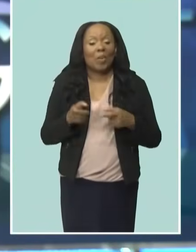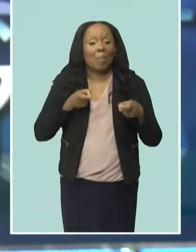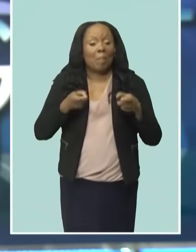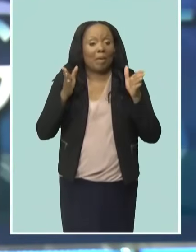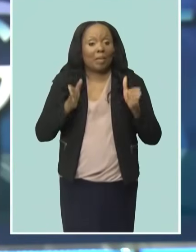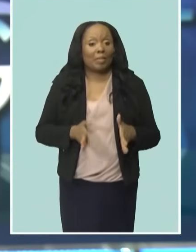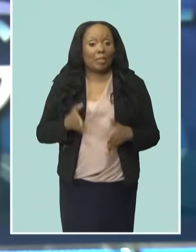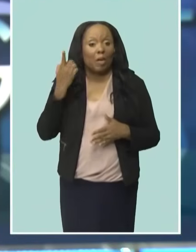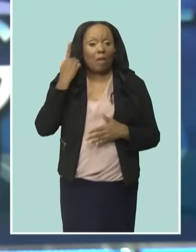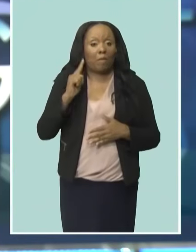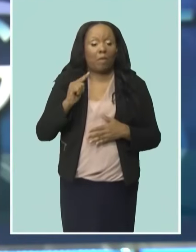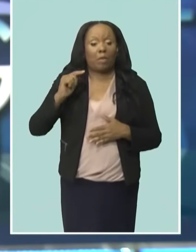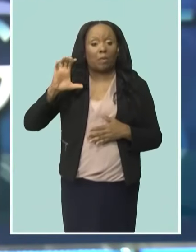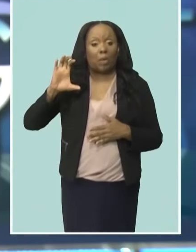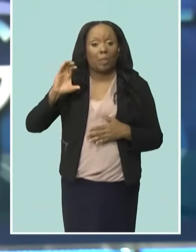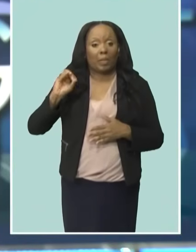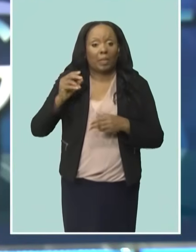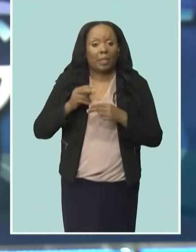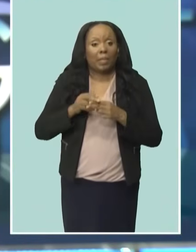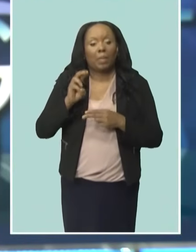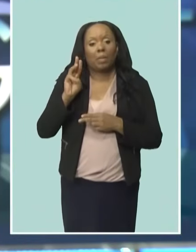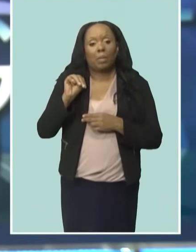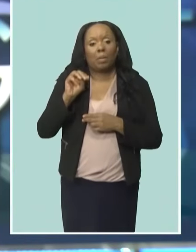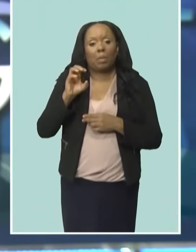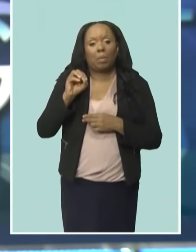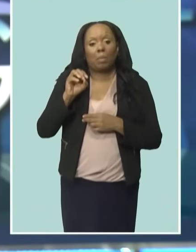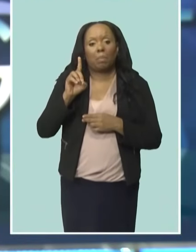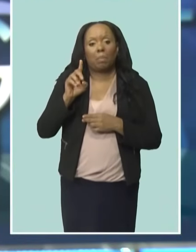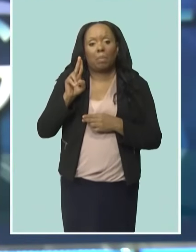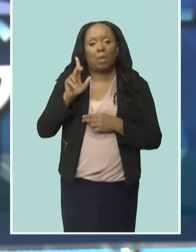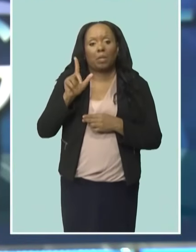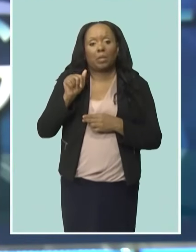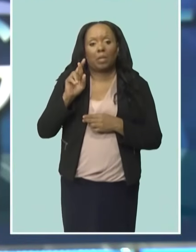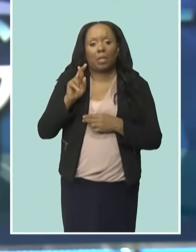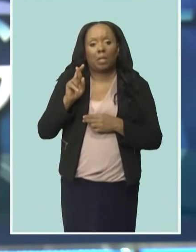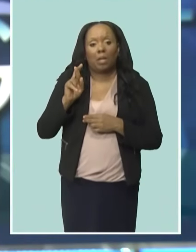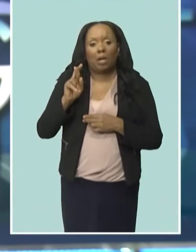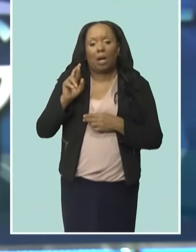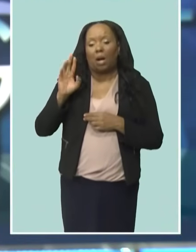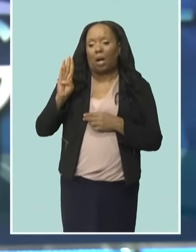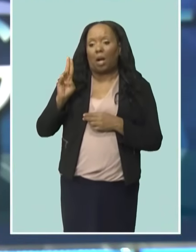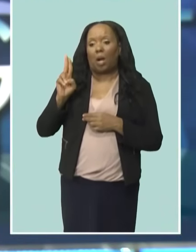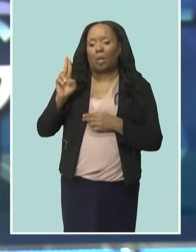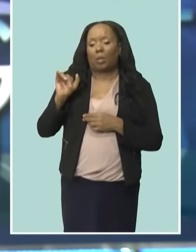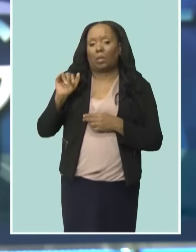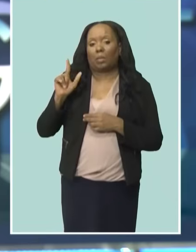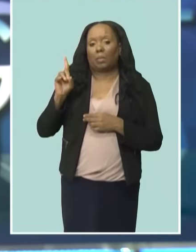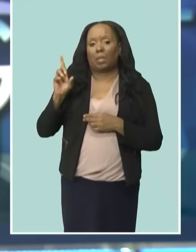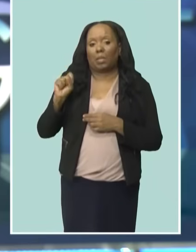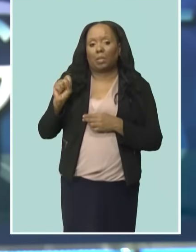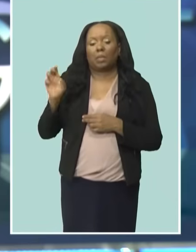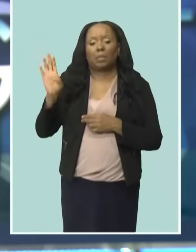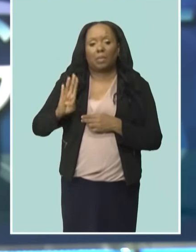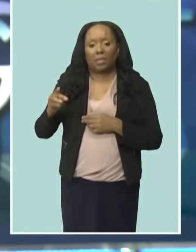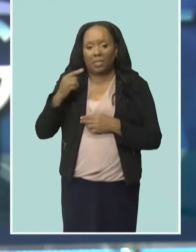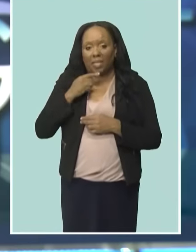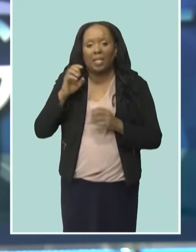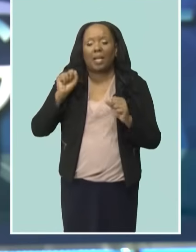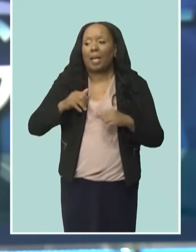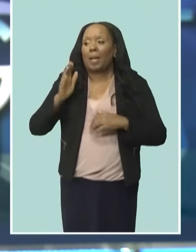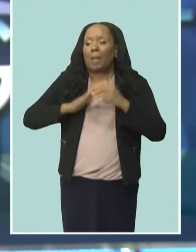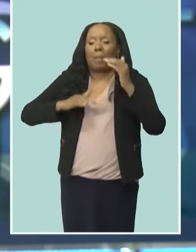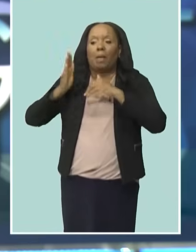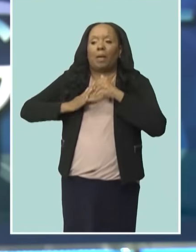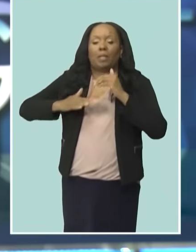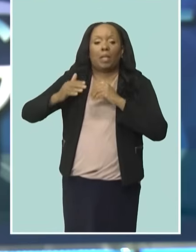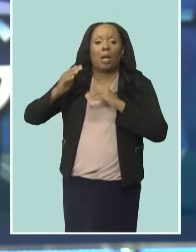The owner and managing director of Modular Builds Barbados, Hardeep Singh, has promised to deliver a house in just 10 days. His